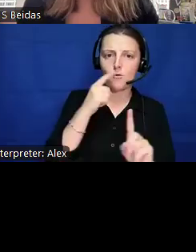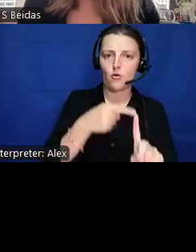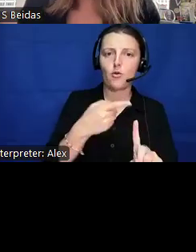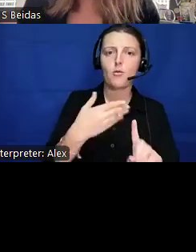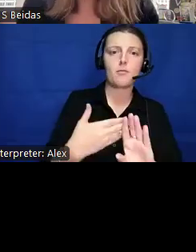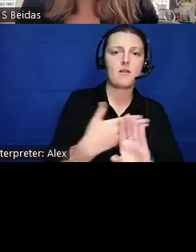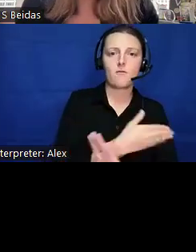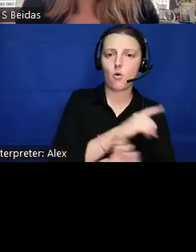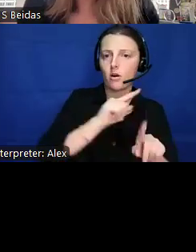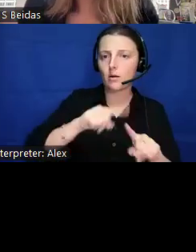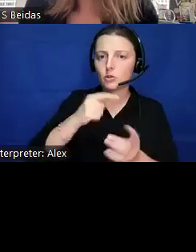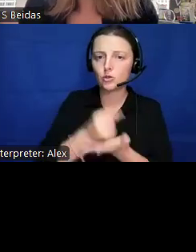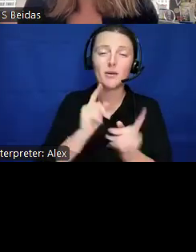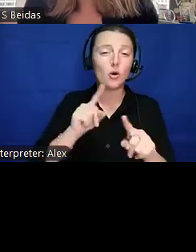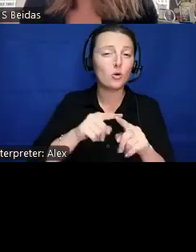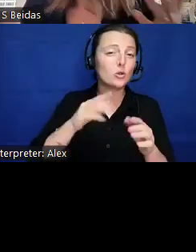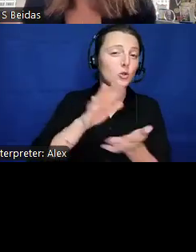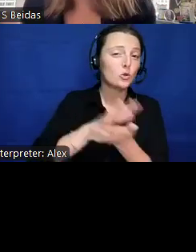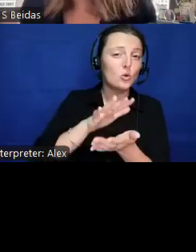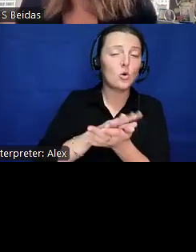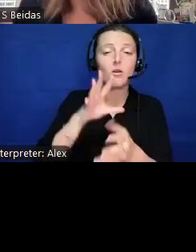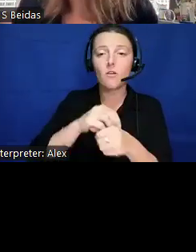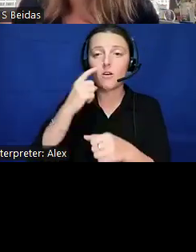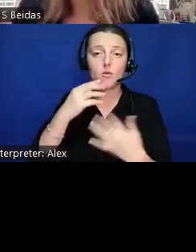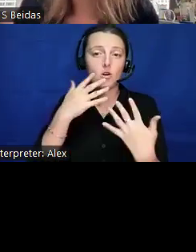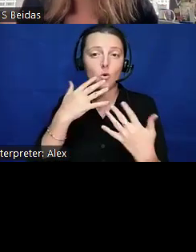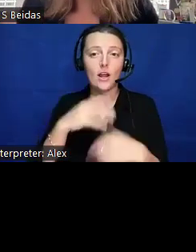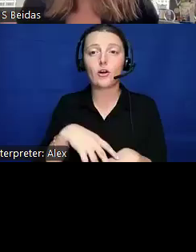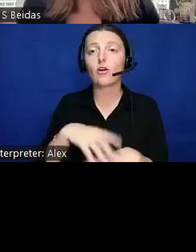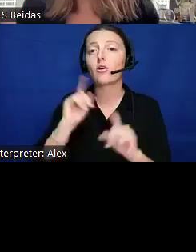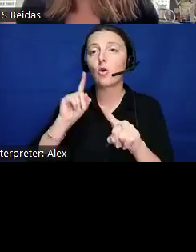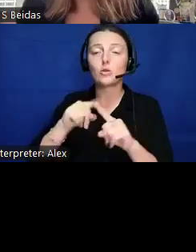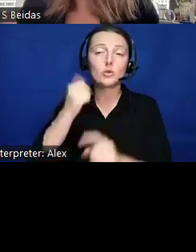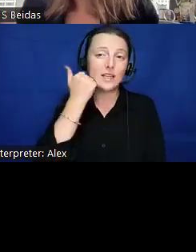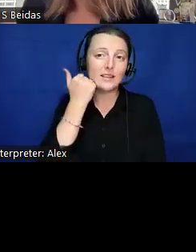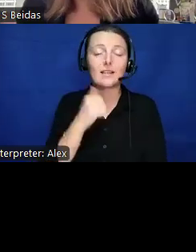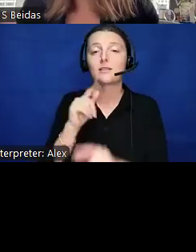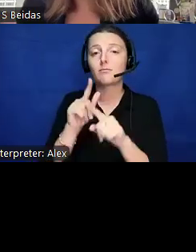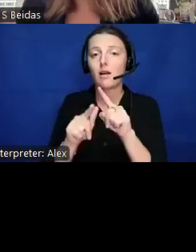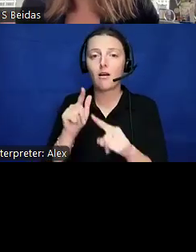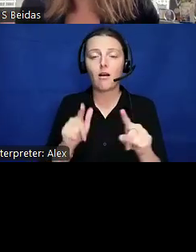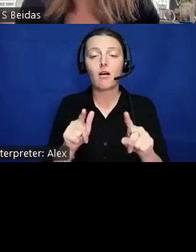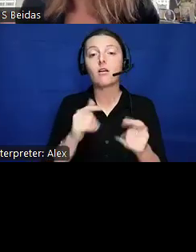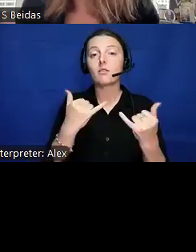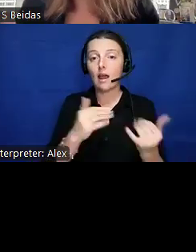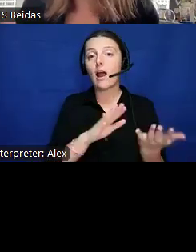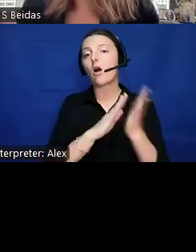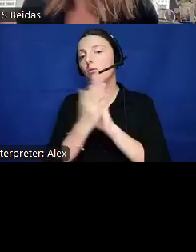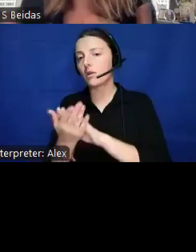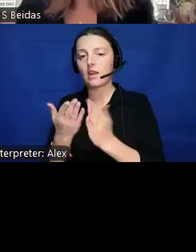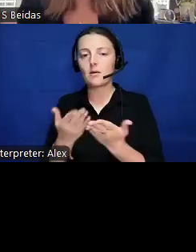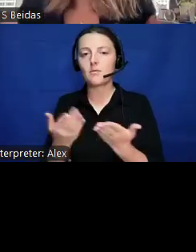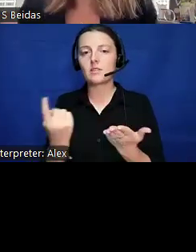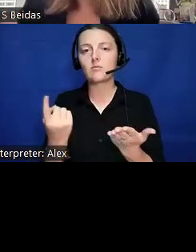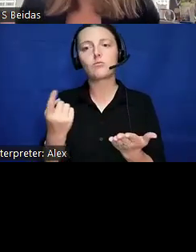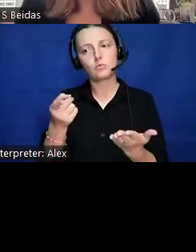going to school, participating in choir, getting her teeth checked, became things that she was able